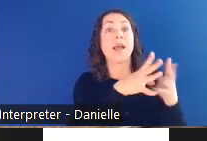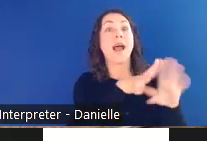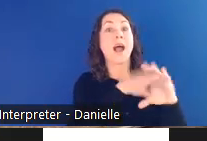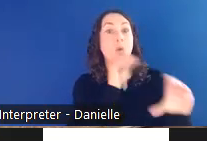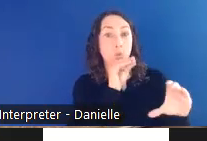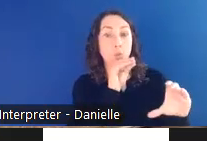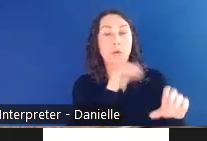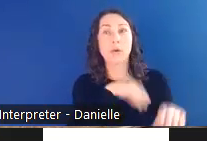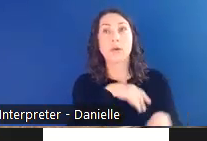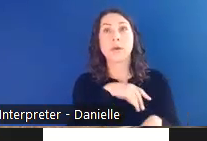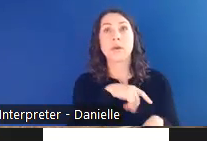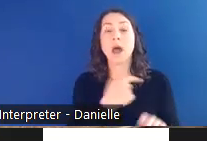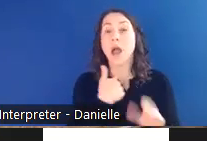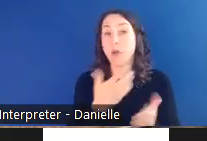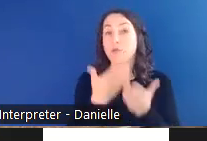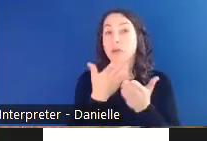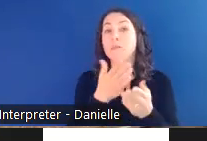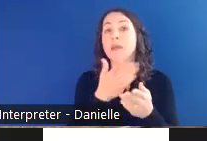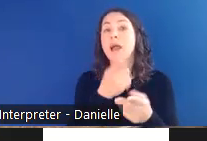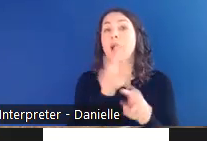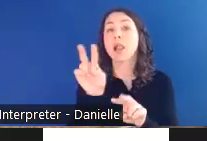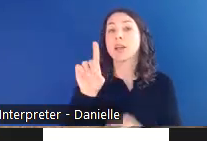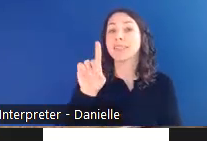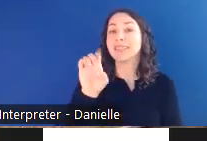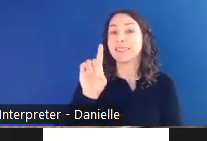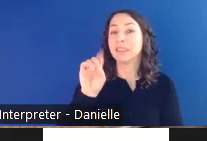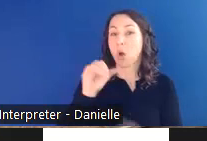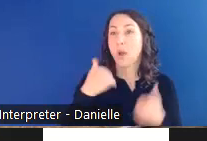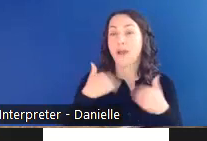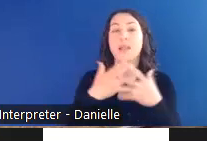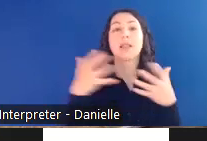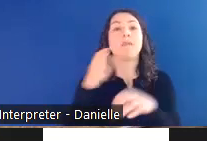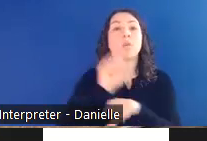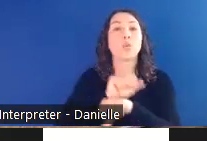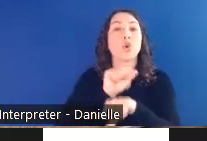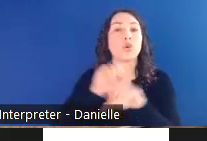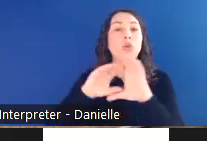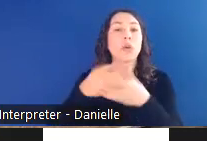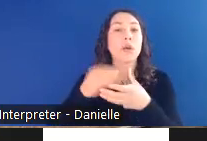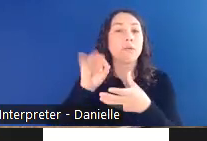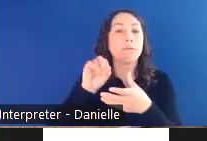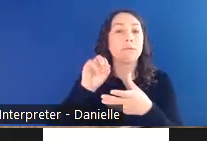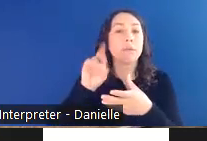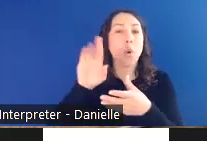would also recommend looking at DIDO, as we have a lot of workforce programs that can also assist with that as well.